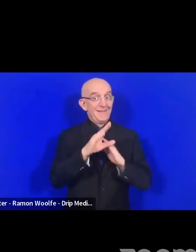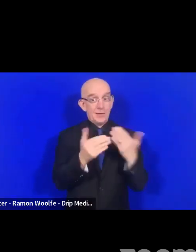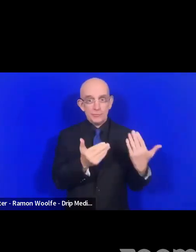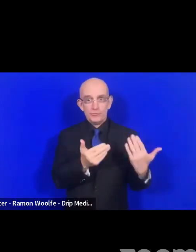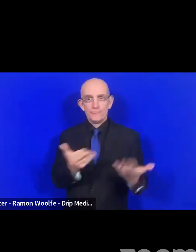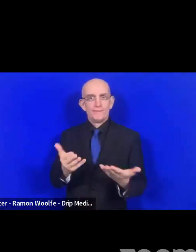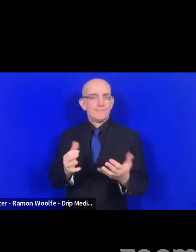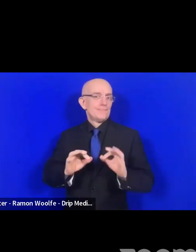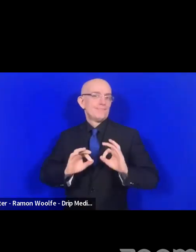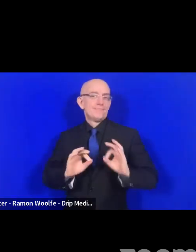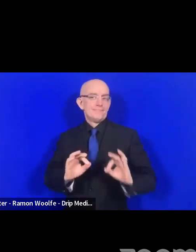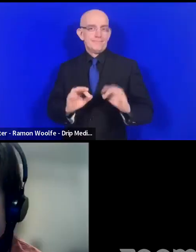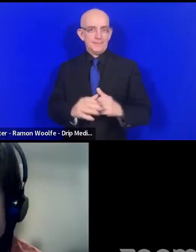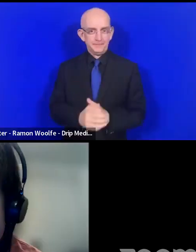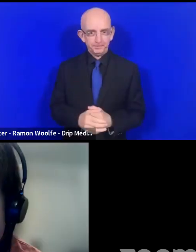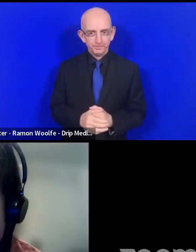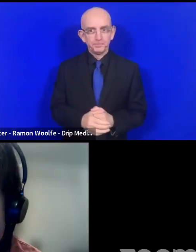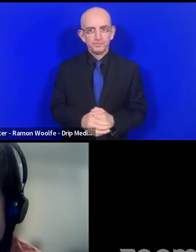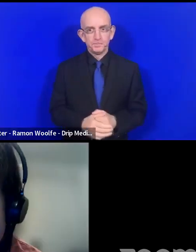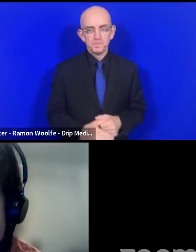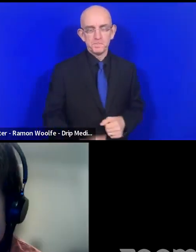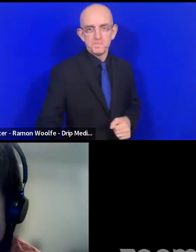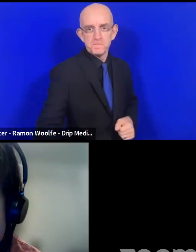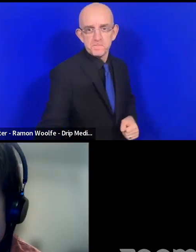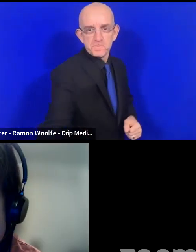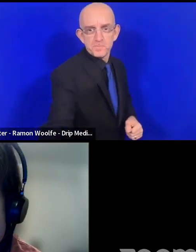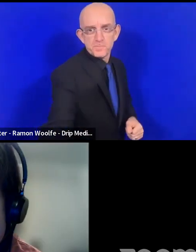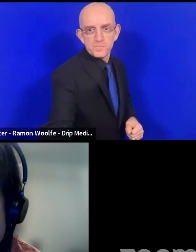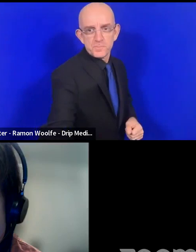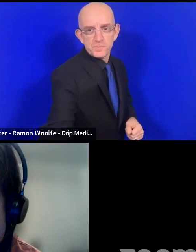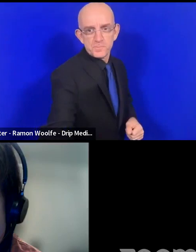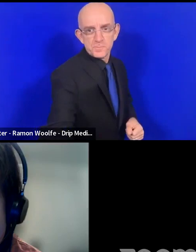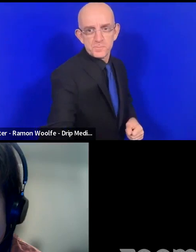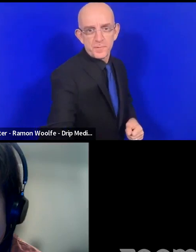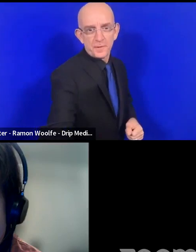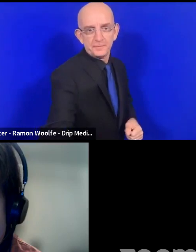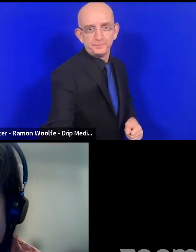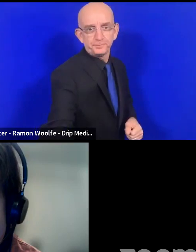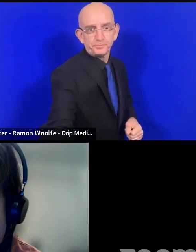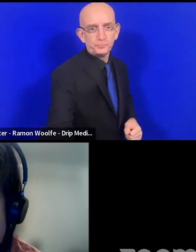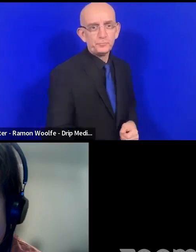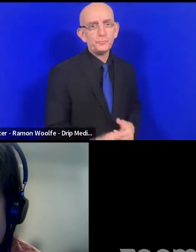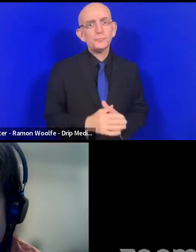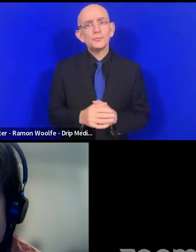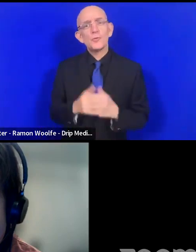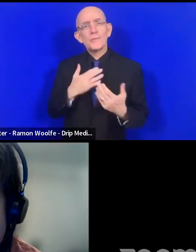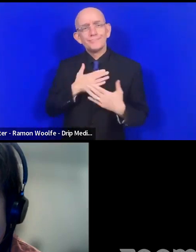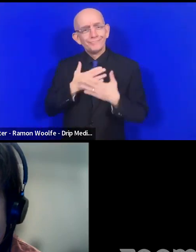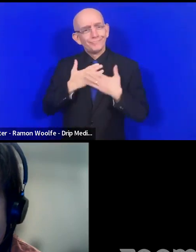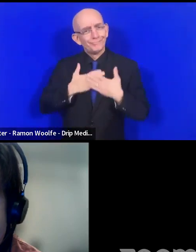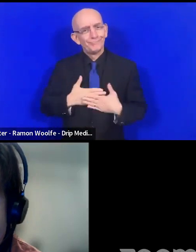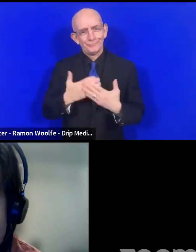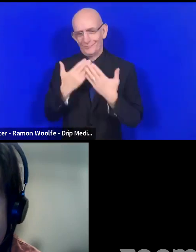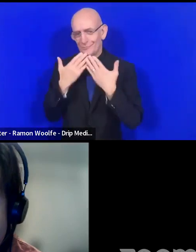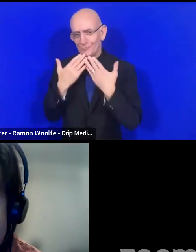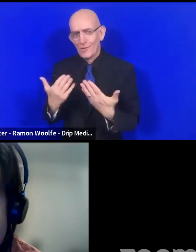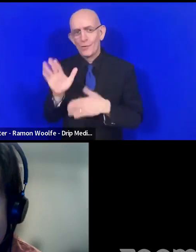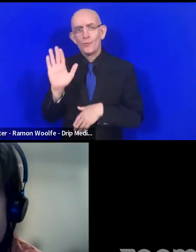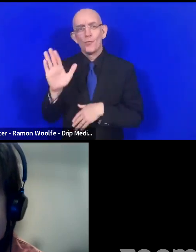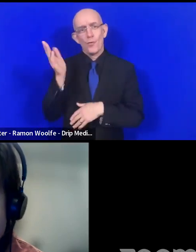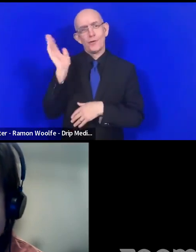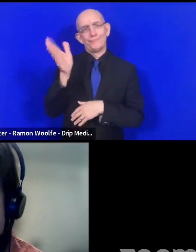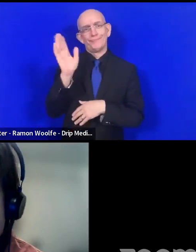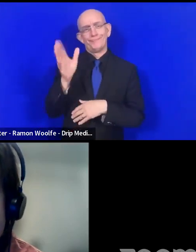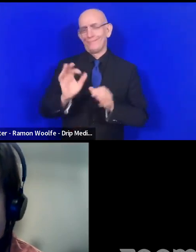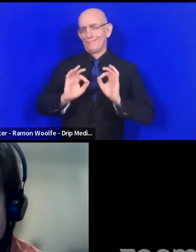segue, because I am hoping now that we can bring in Gertrude Ofarirua-Fefowame, whose mic and camera, I